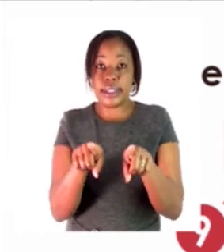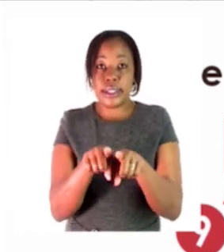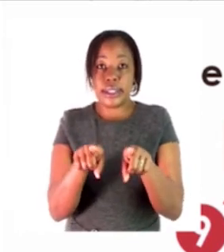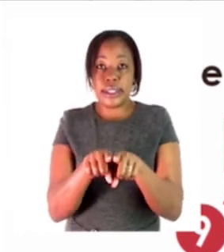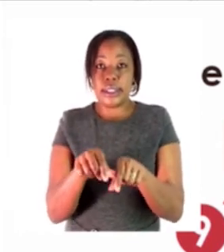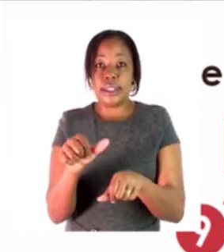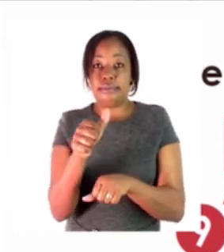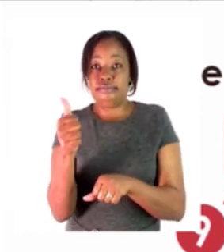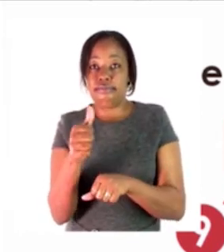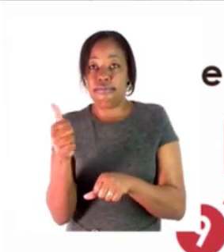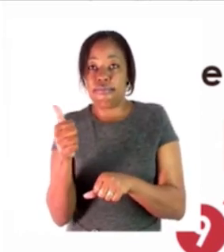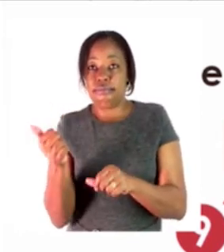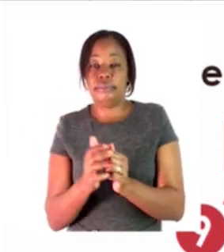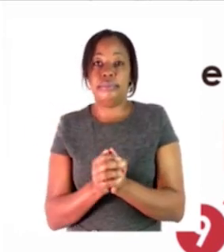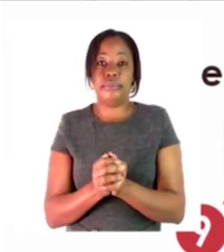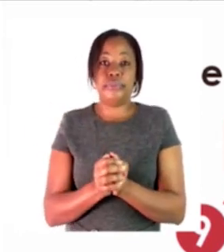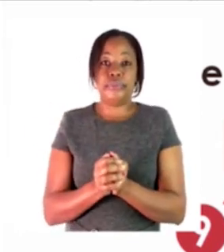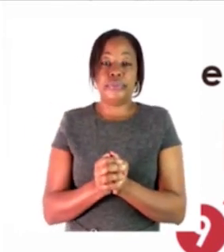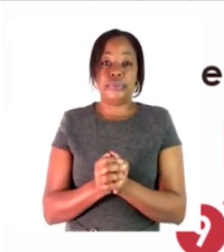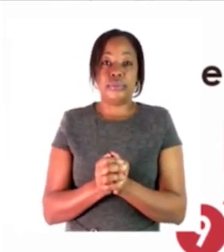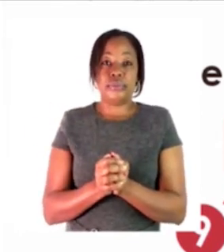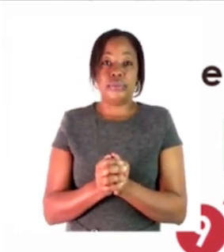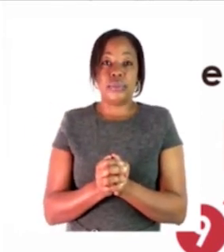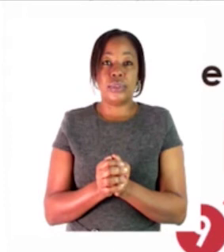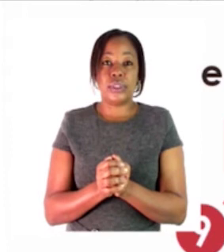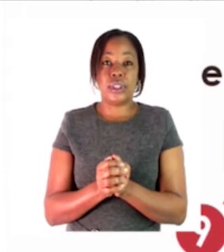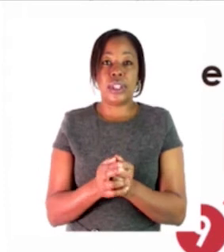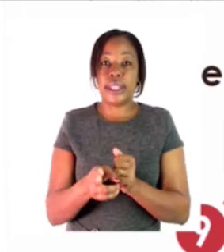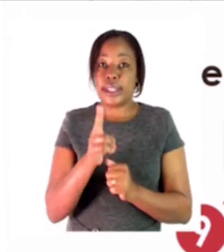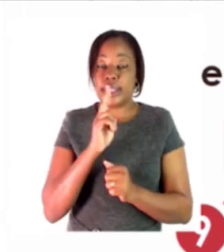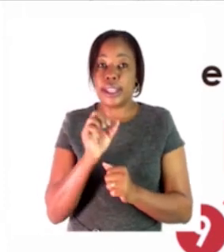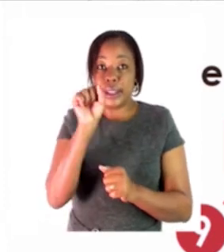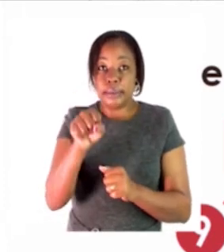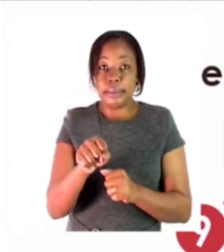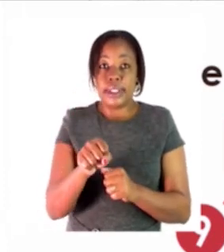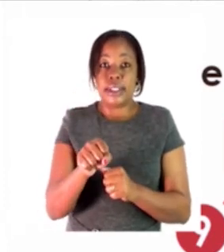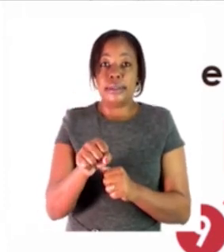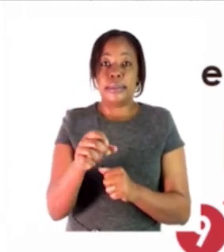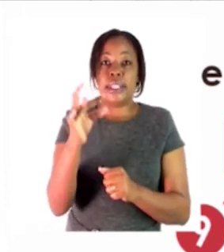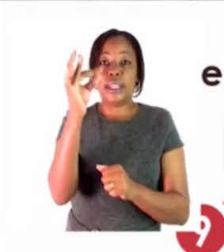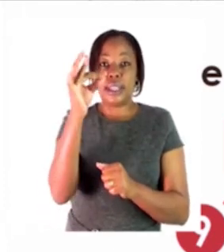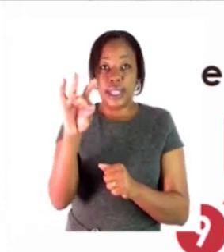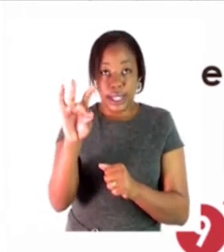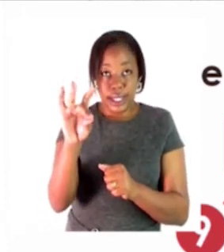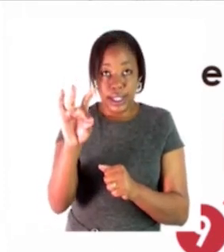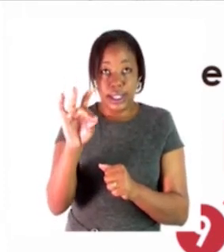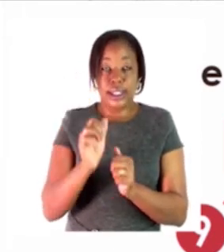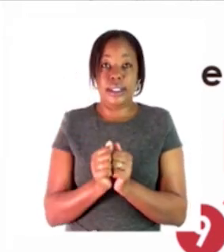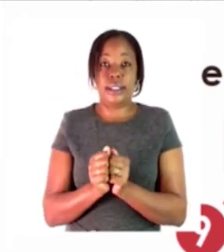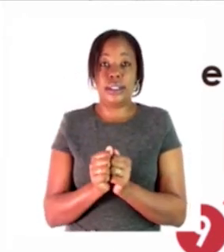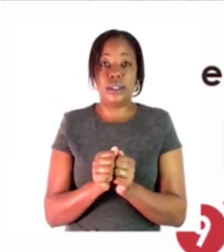rest. The next one will be 8. Your answer should be 8 on the middle. Find 2 combinations of number that will give you the answer